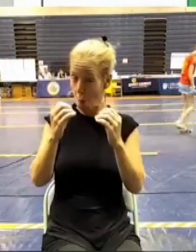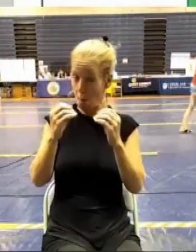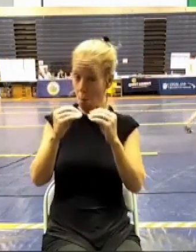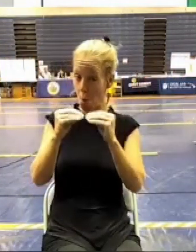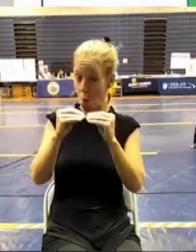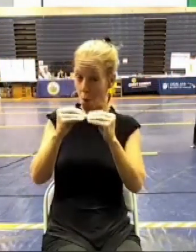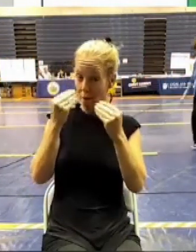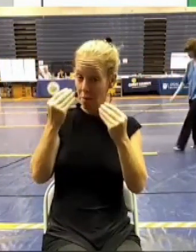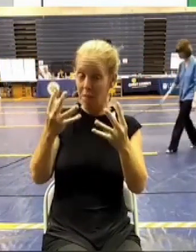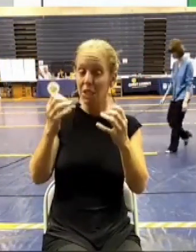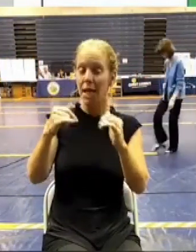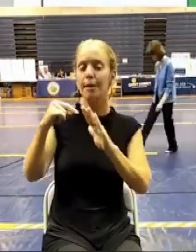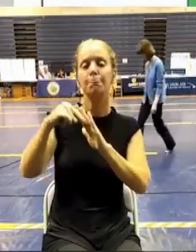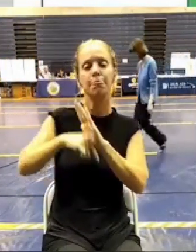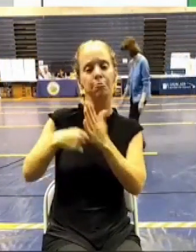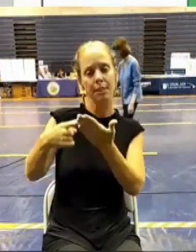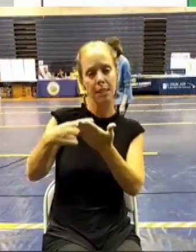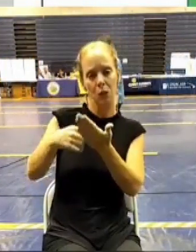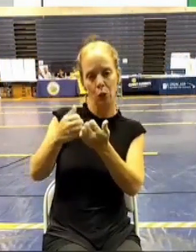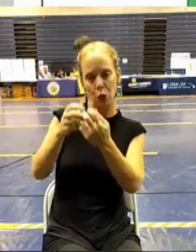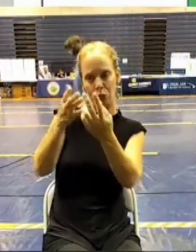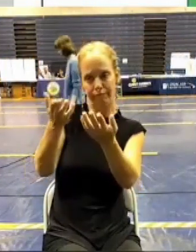too.